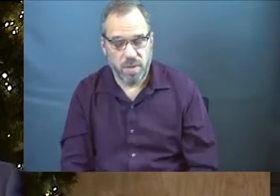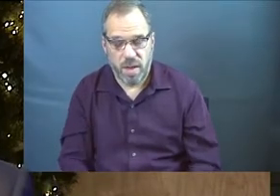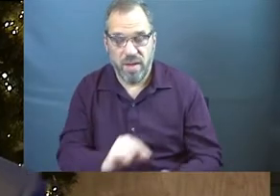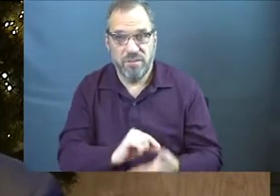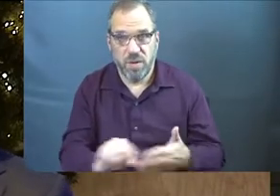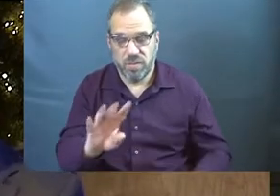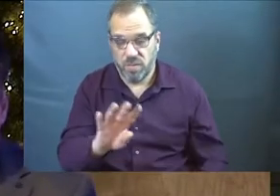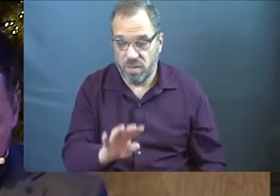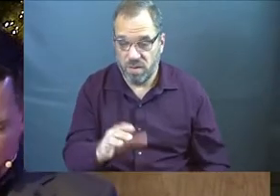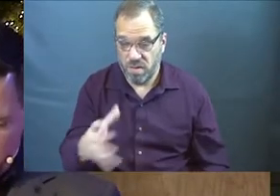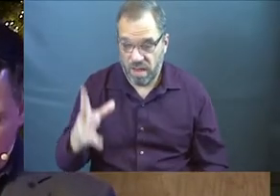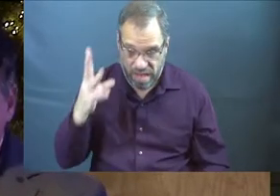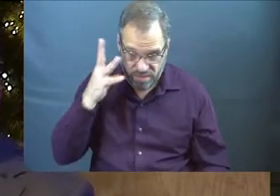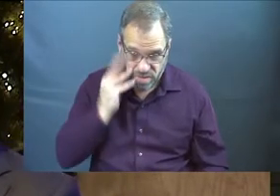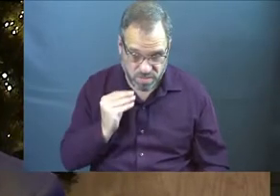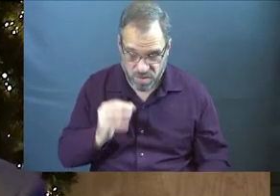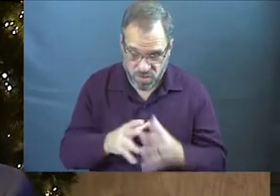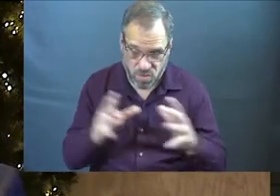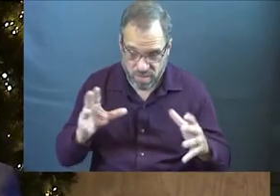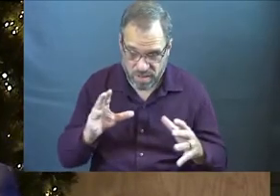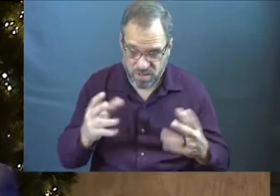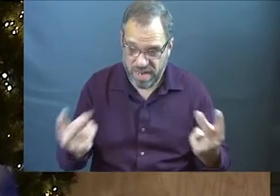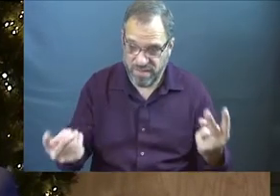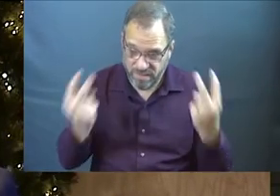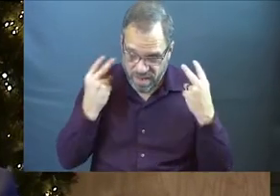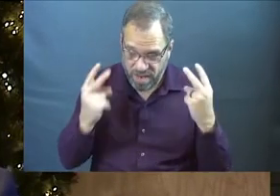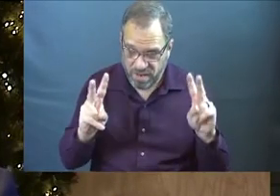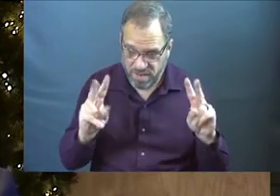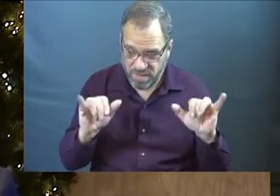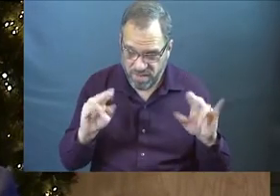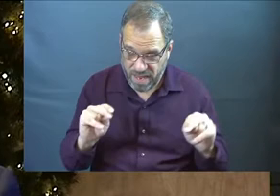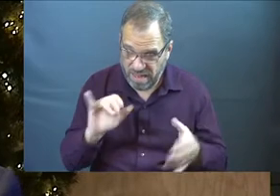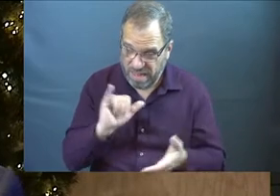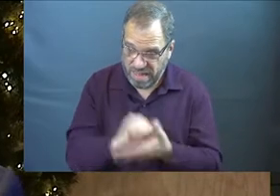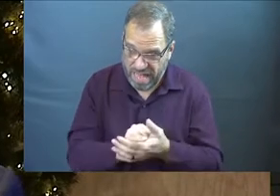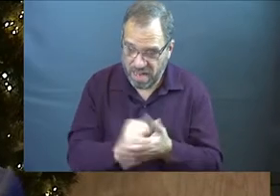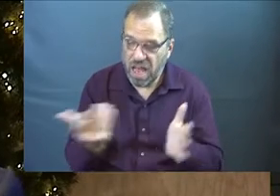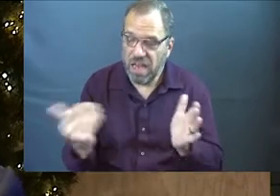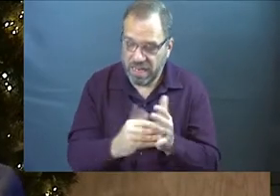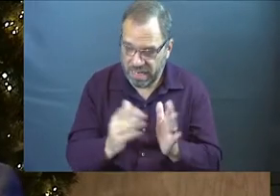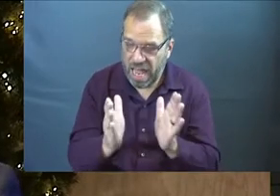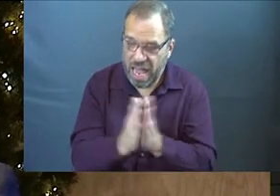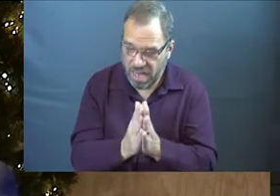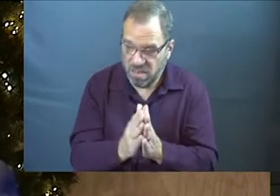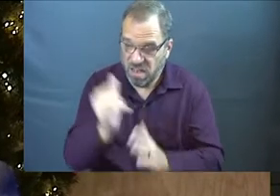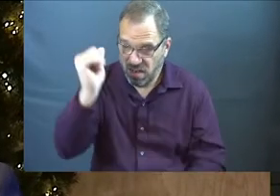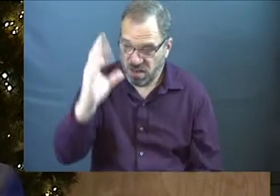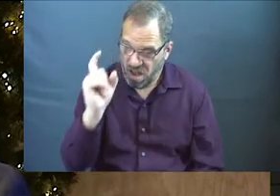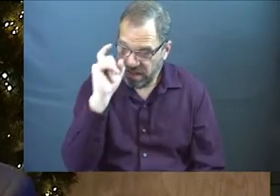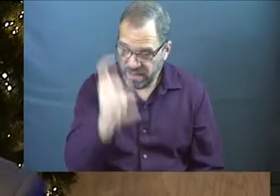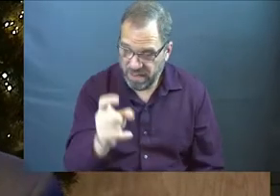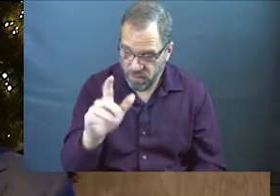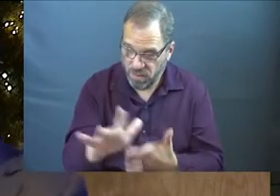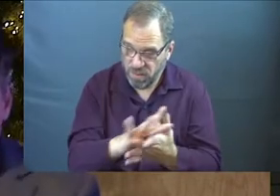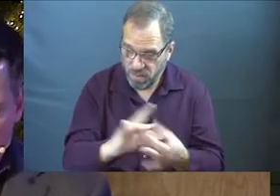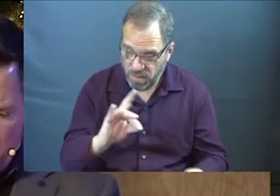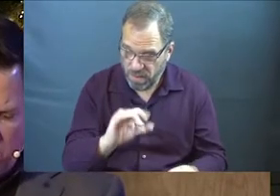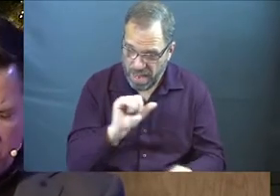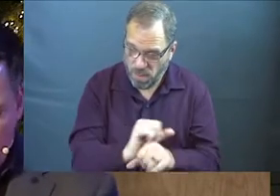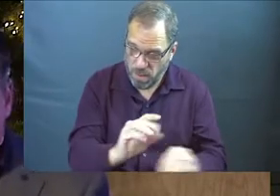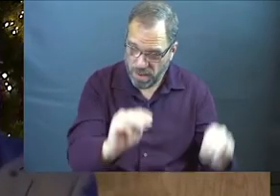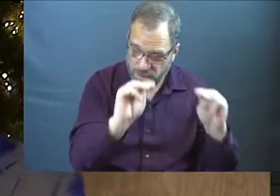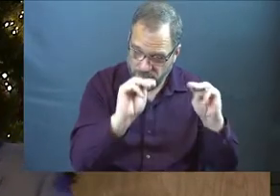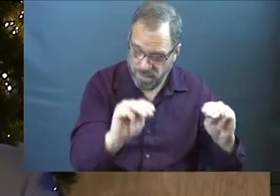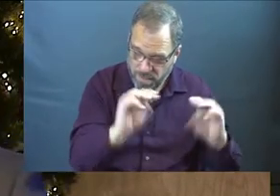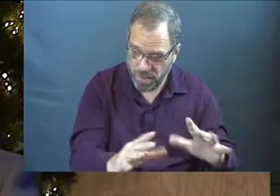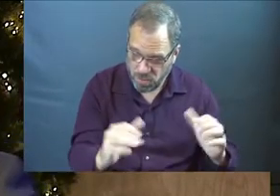Verse 4, have you experienced so much in vain? If it really was in vain, so again I ask, does God give you his Spirit and work